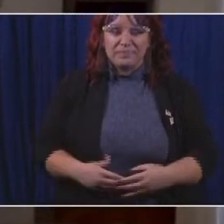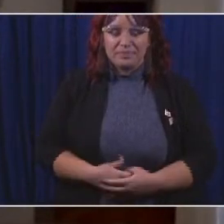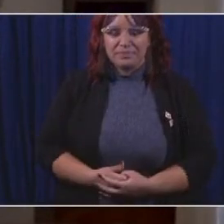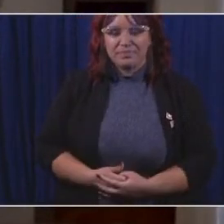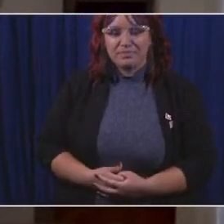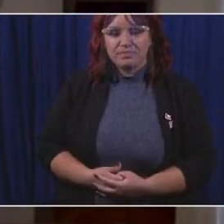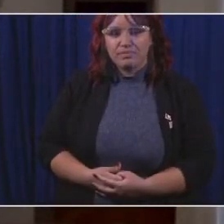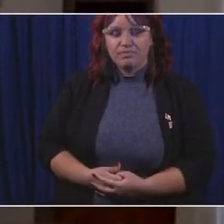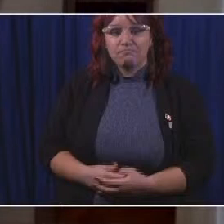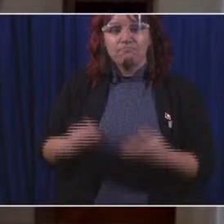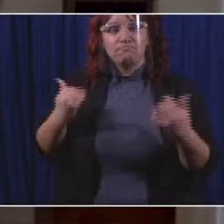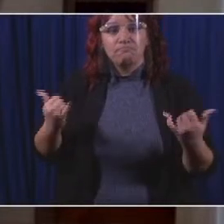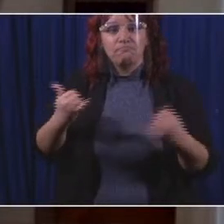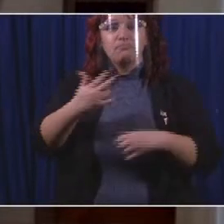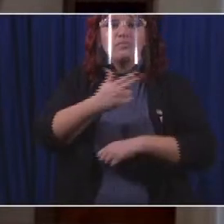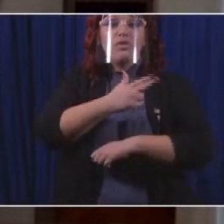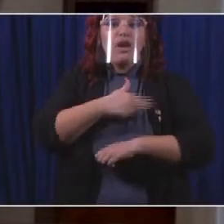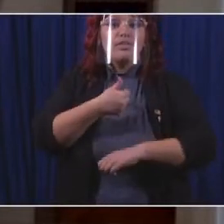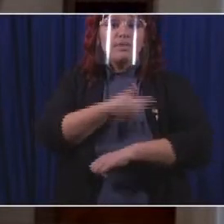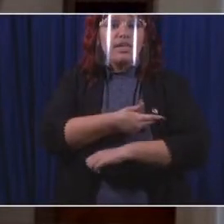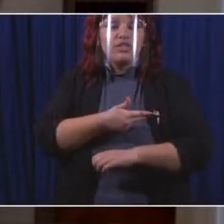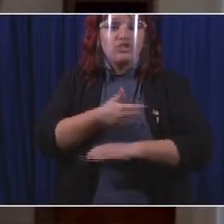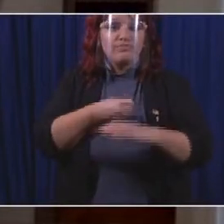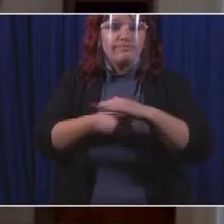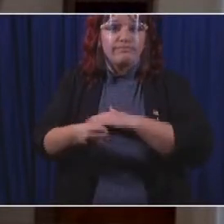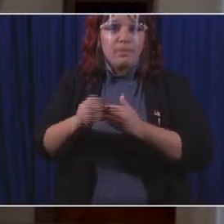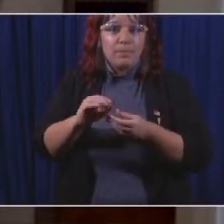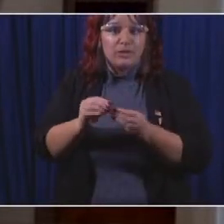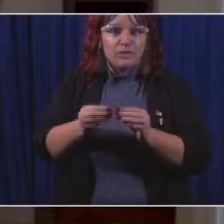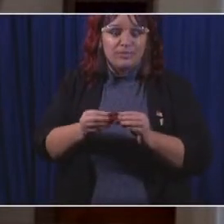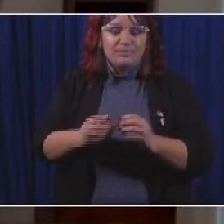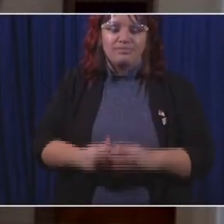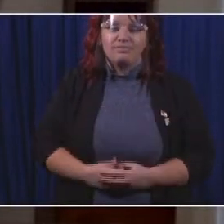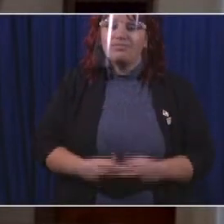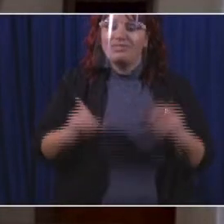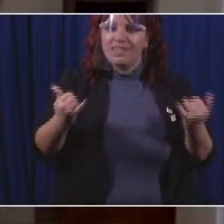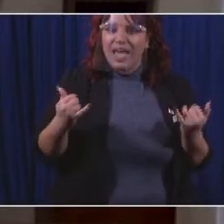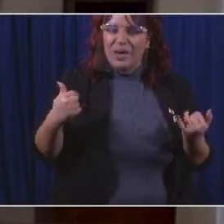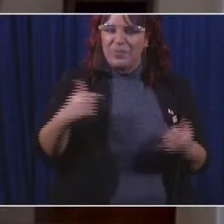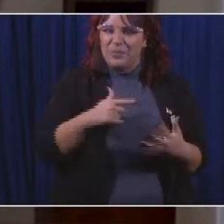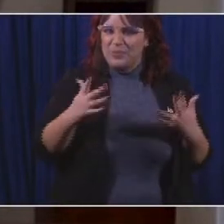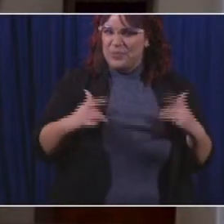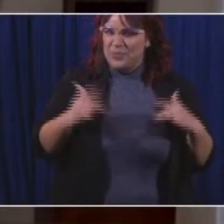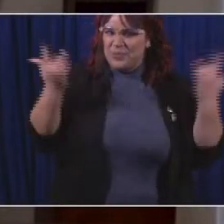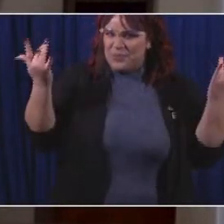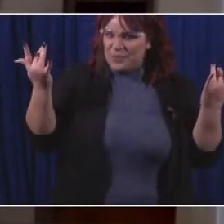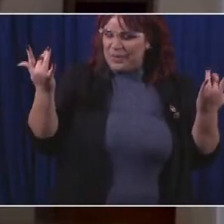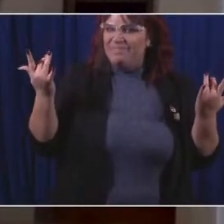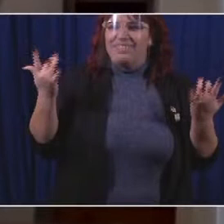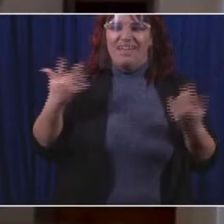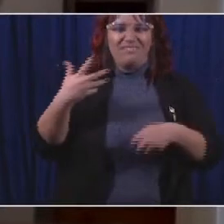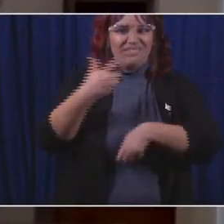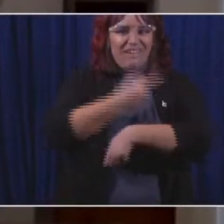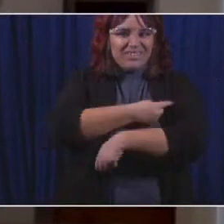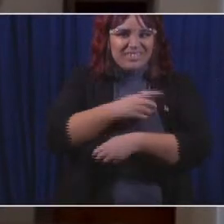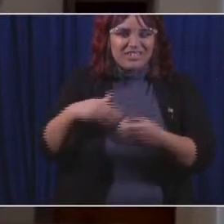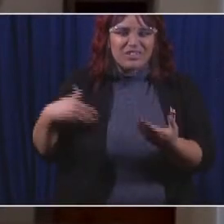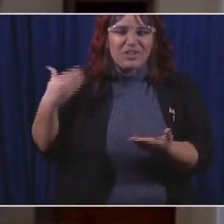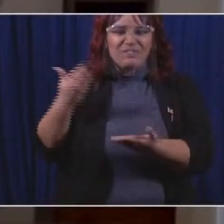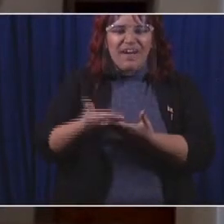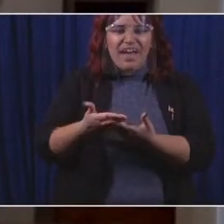While we have great news about the vaccine today, it obviously is going to take a while before everyone can get the